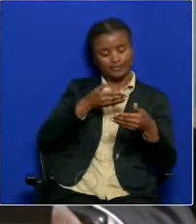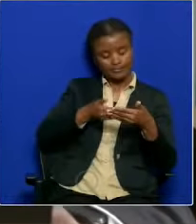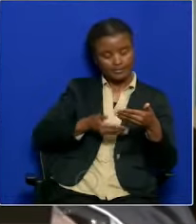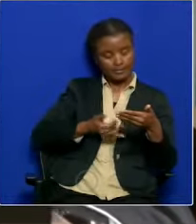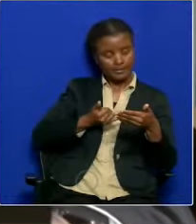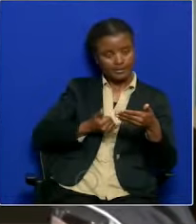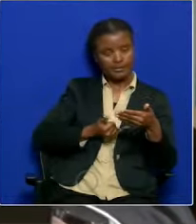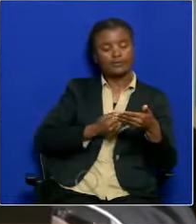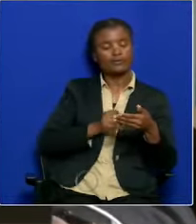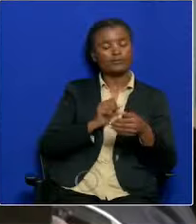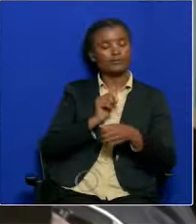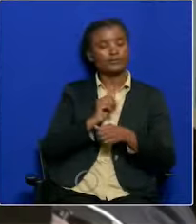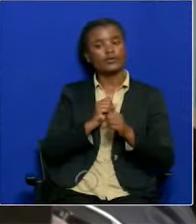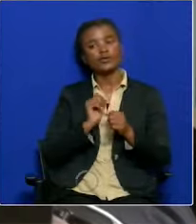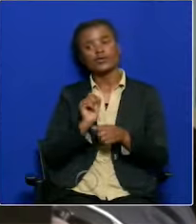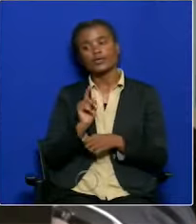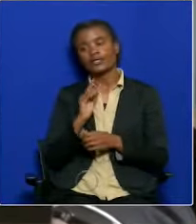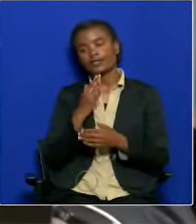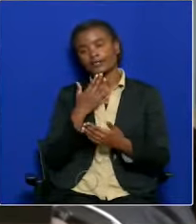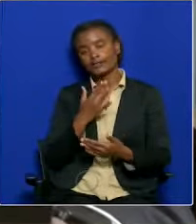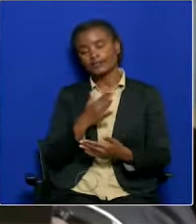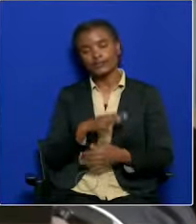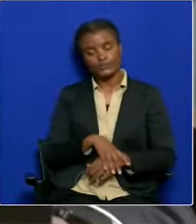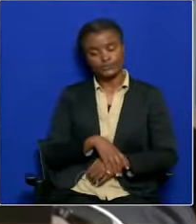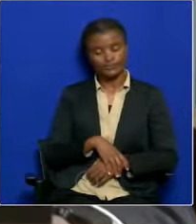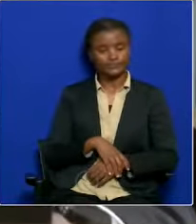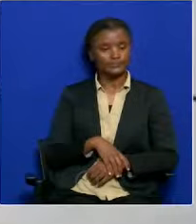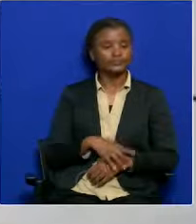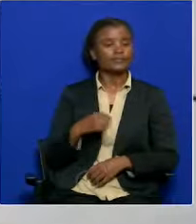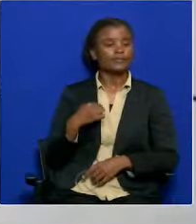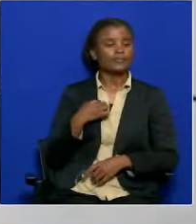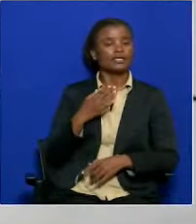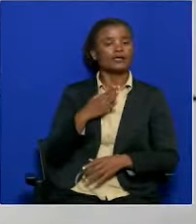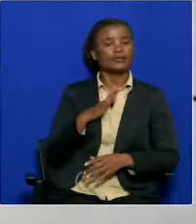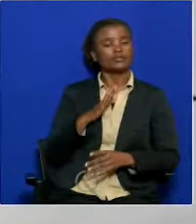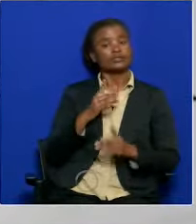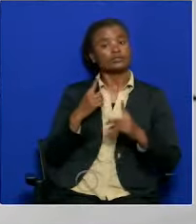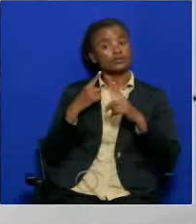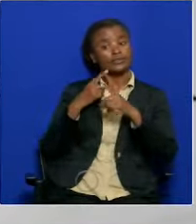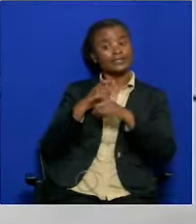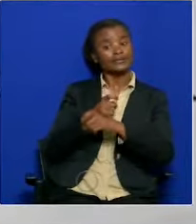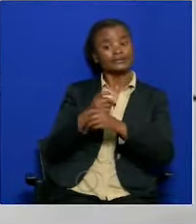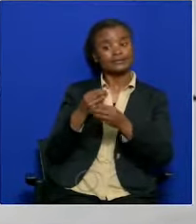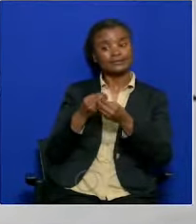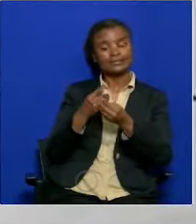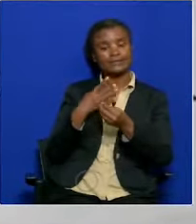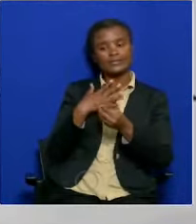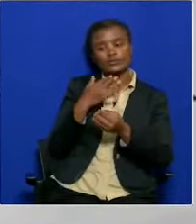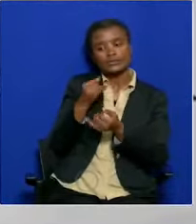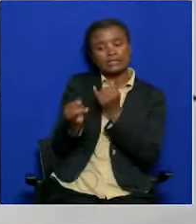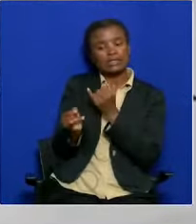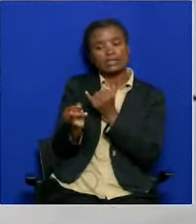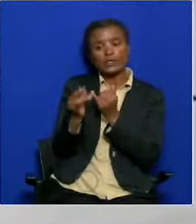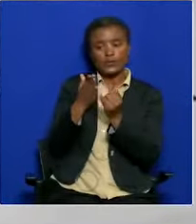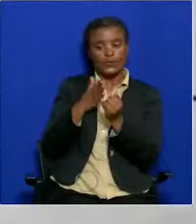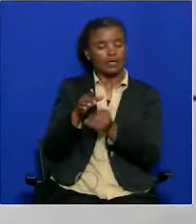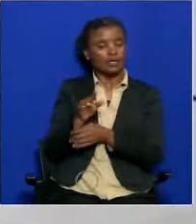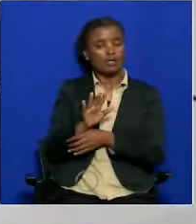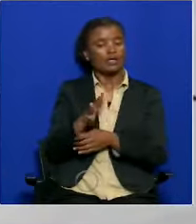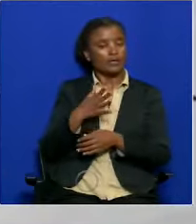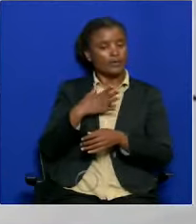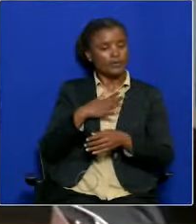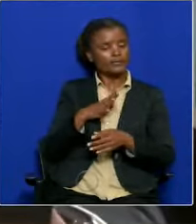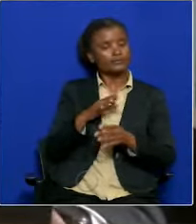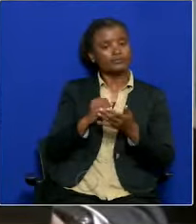I don't mean to trick you at all. I just wanted to Yes. find out if after you received this, you reprimanded him. And